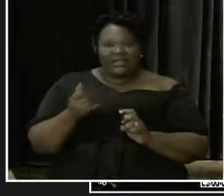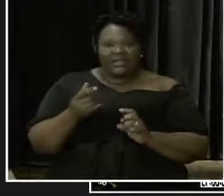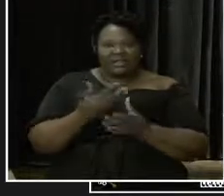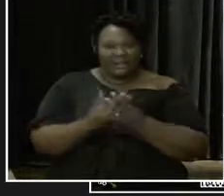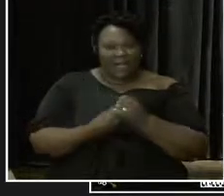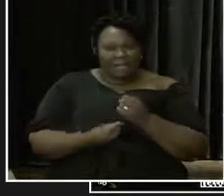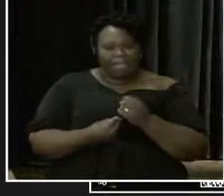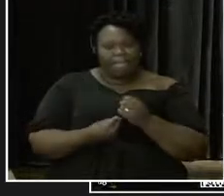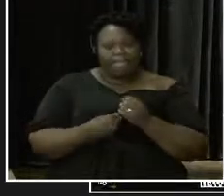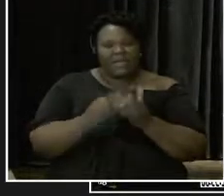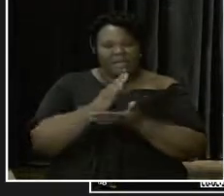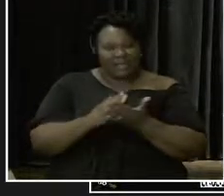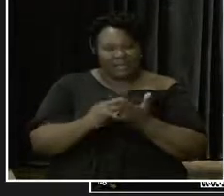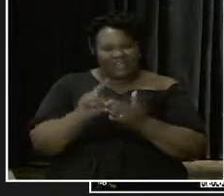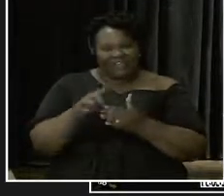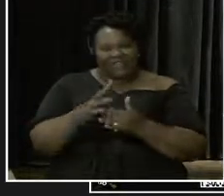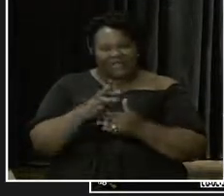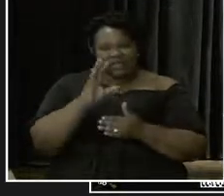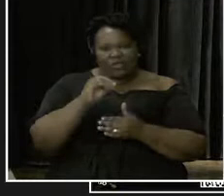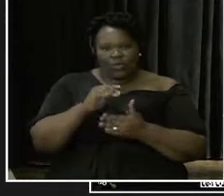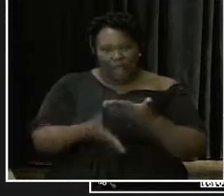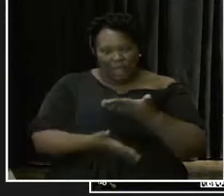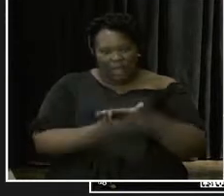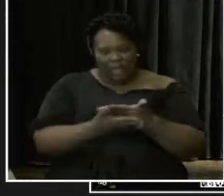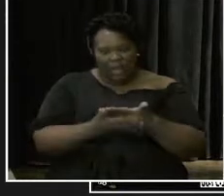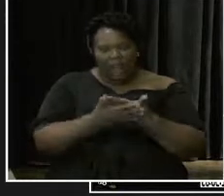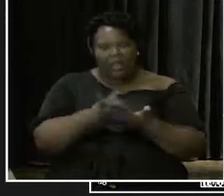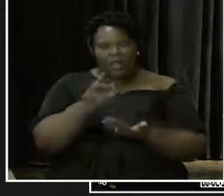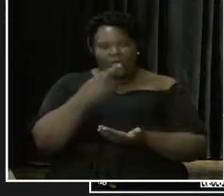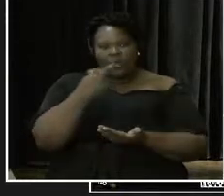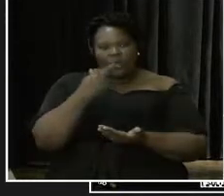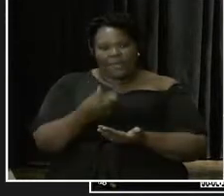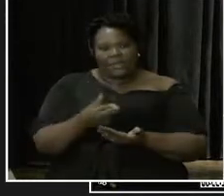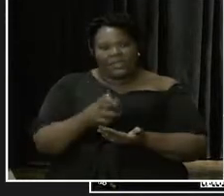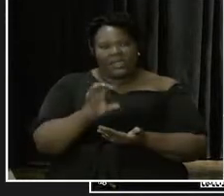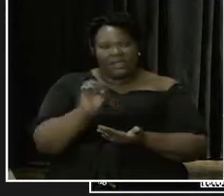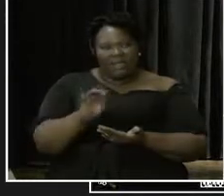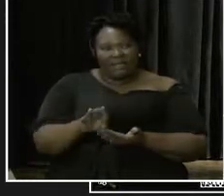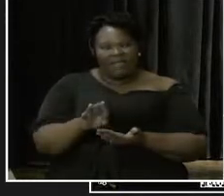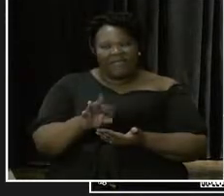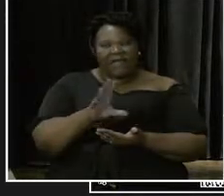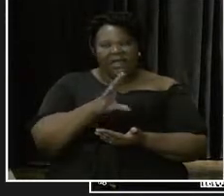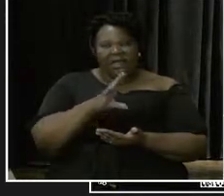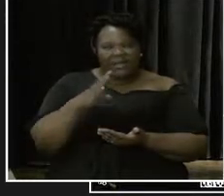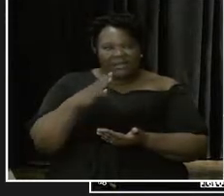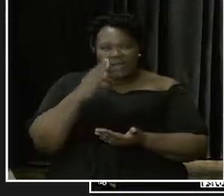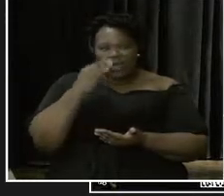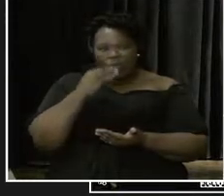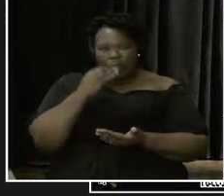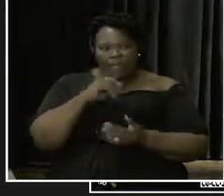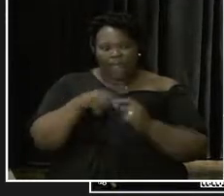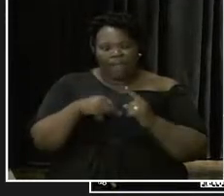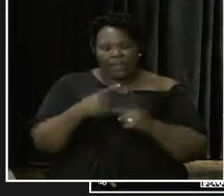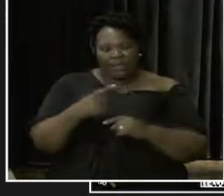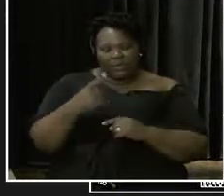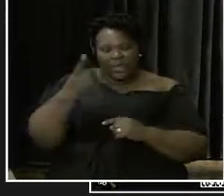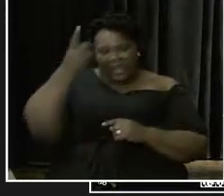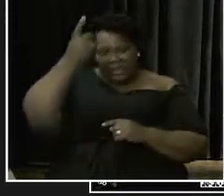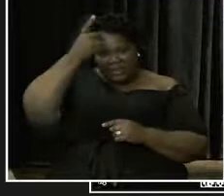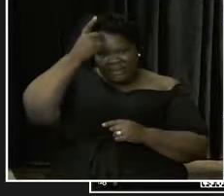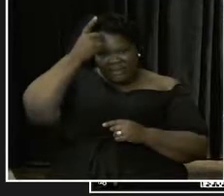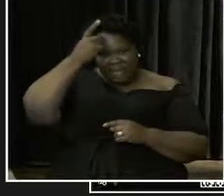that is attached to it. One of the councillors raised the problem in Verulam in terms of the metropolis not able to